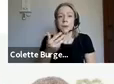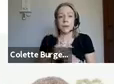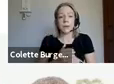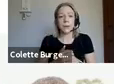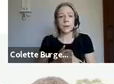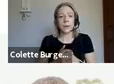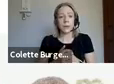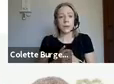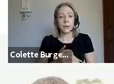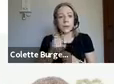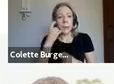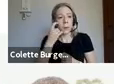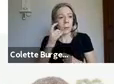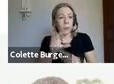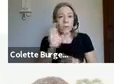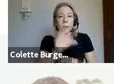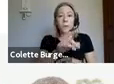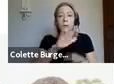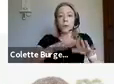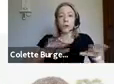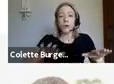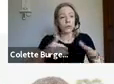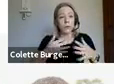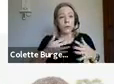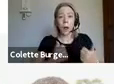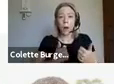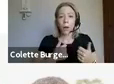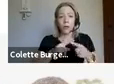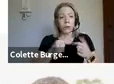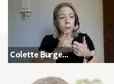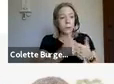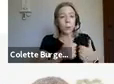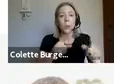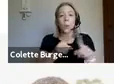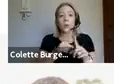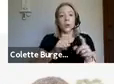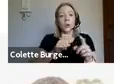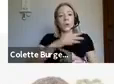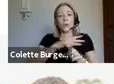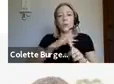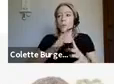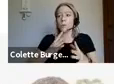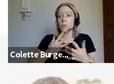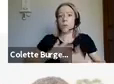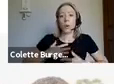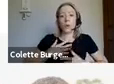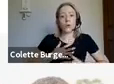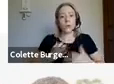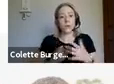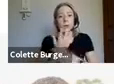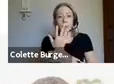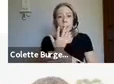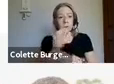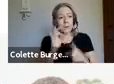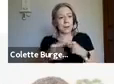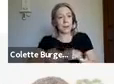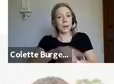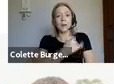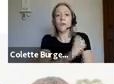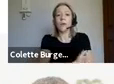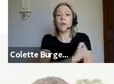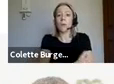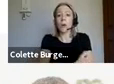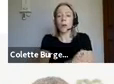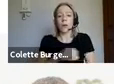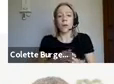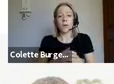support children's health, physical, cognitive, and social and emotional development, particularly the most vulnerable, by putting equity and